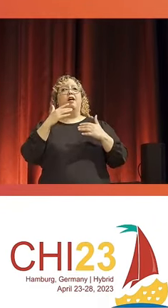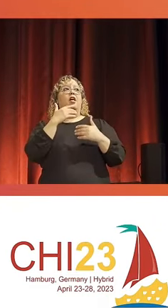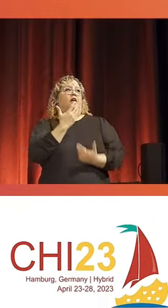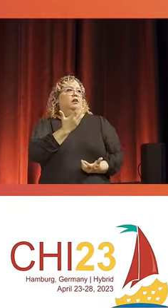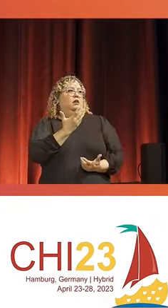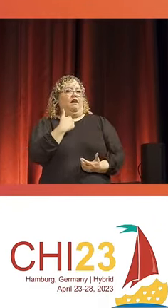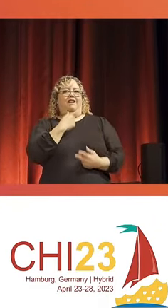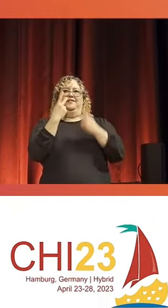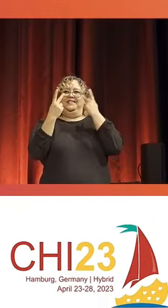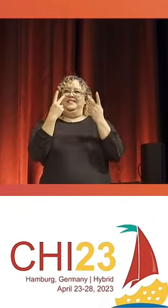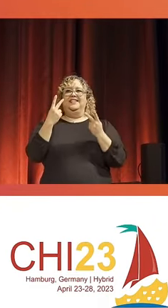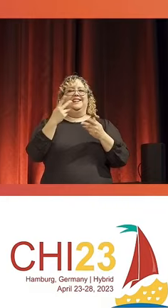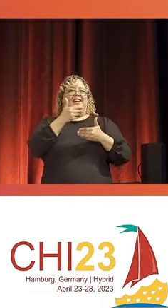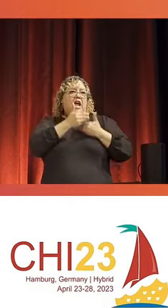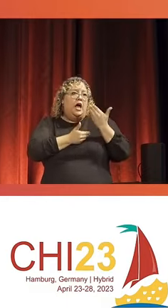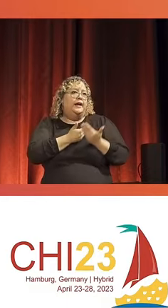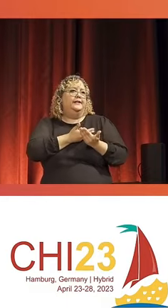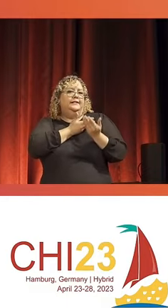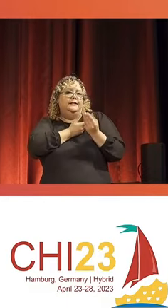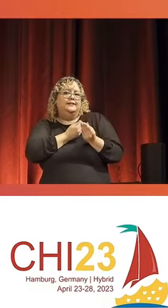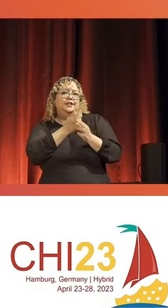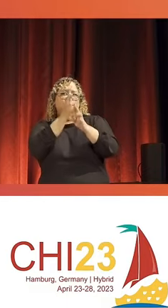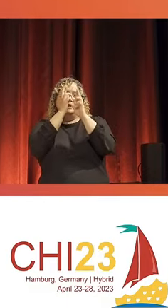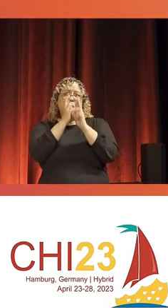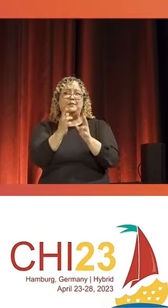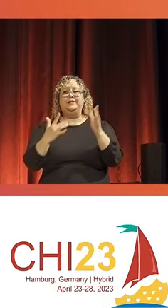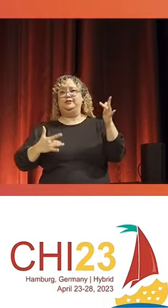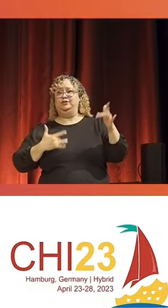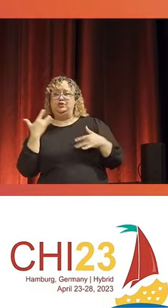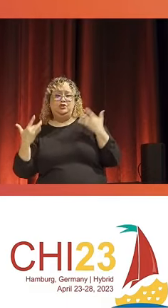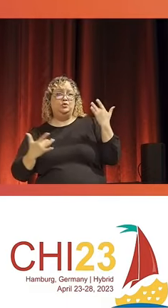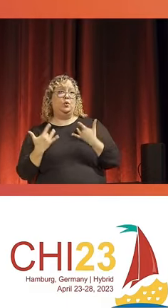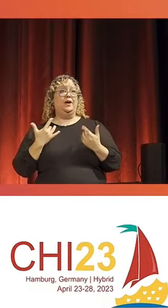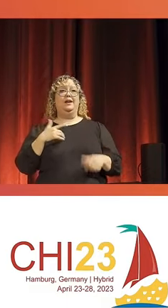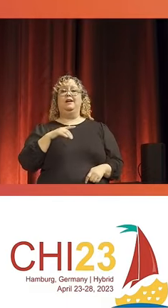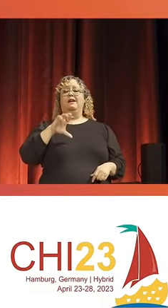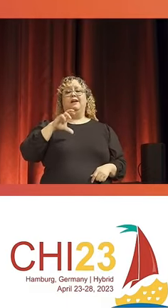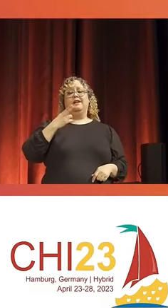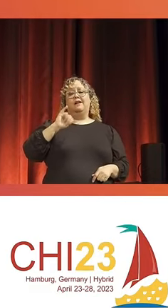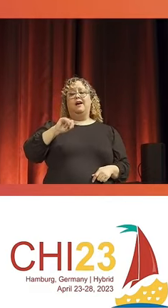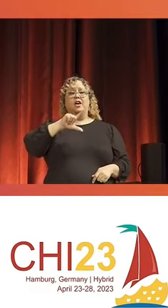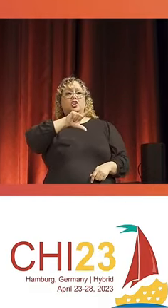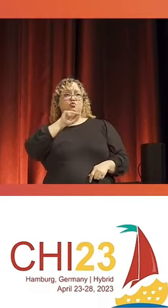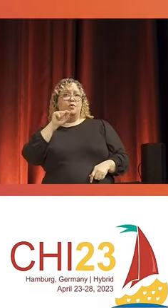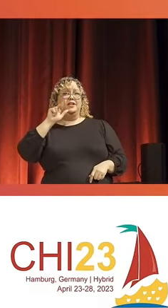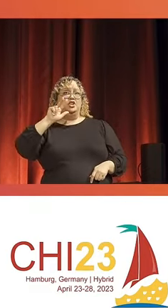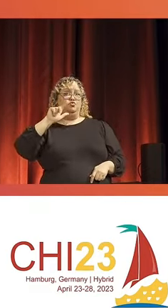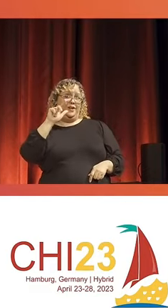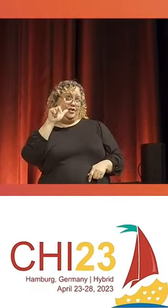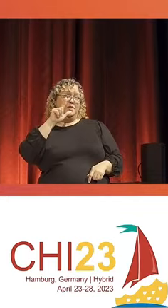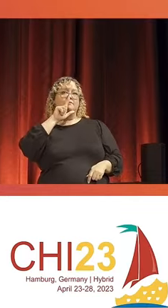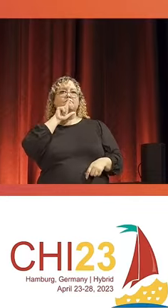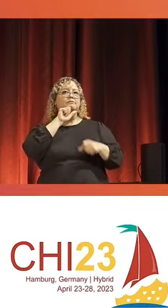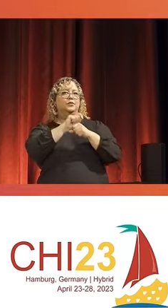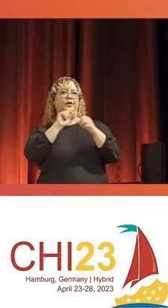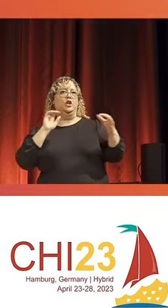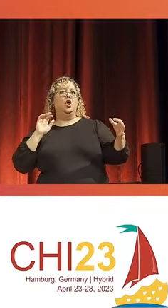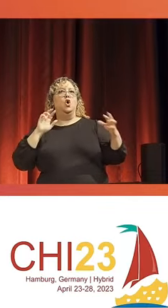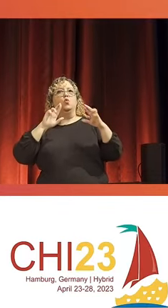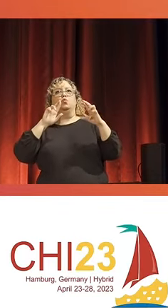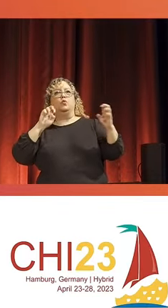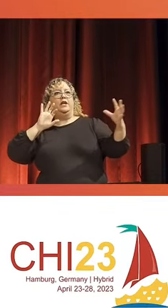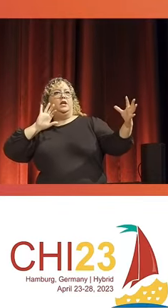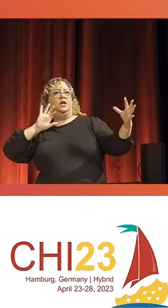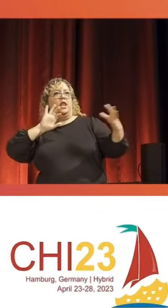kindness and respect and joy at this conference. Kai 2023 really did manage to reconnect us, and that was a wonderful thing to